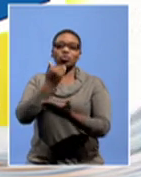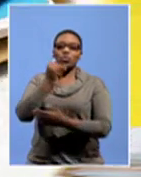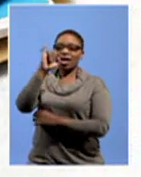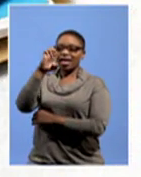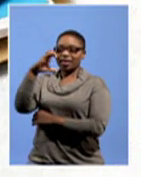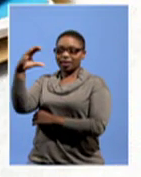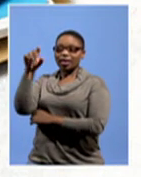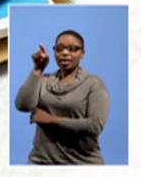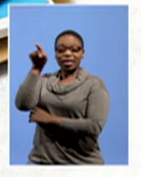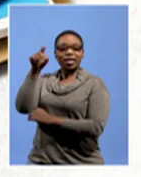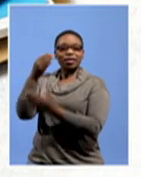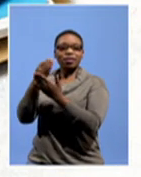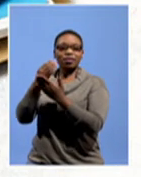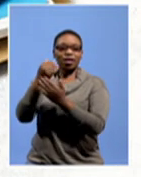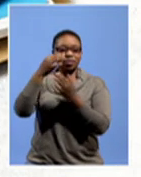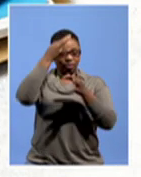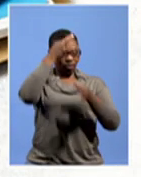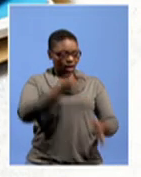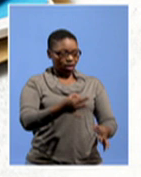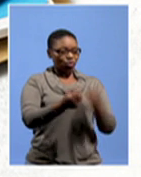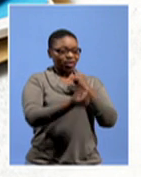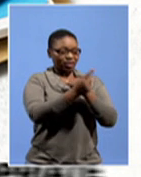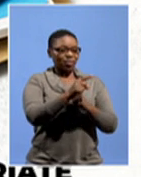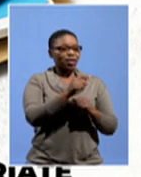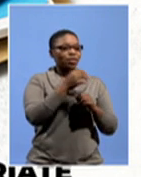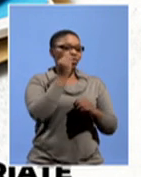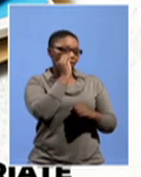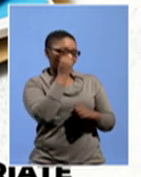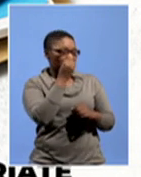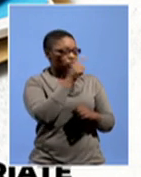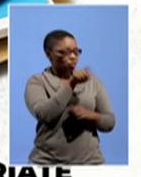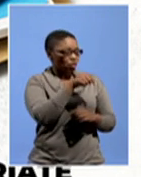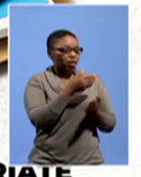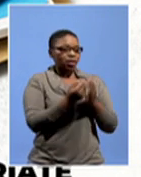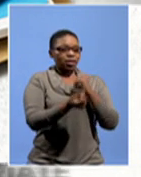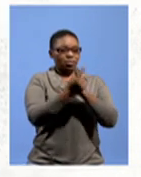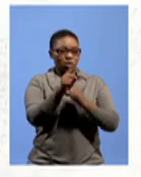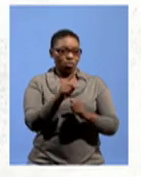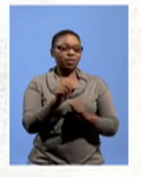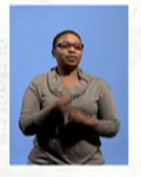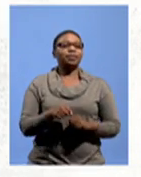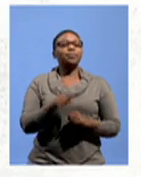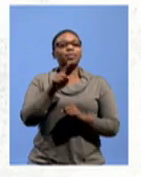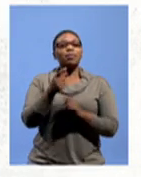The IEC will rule on acts of disinformation for appropriate action to be taken. Go to